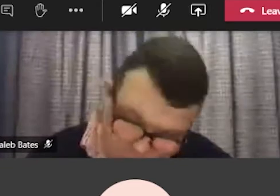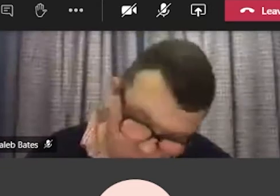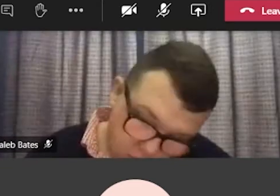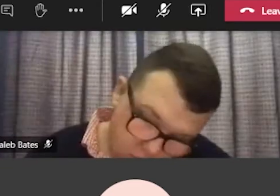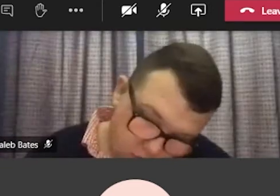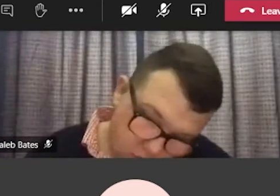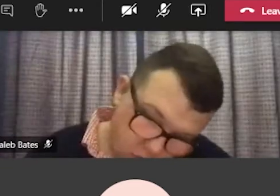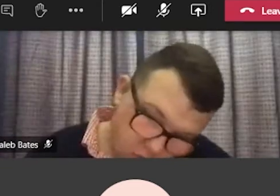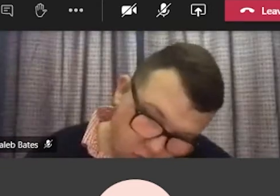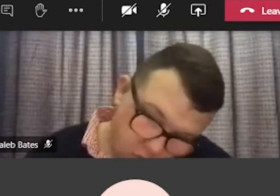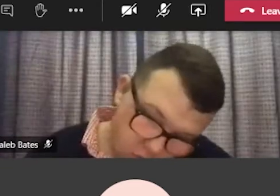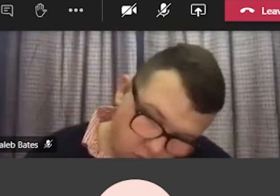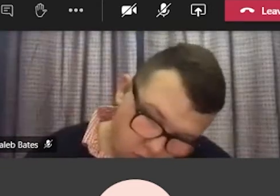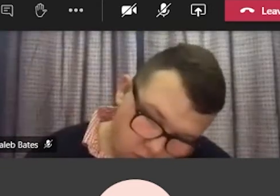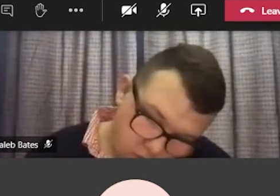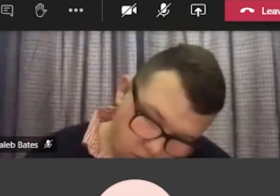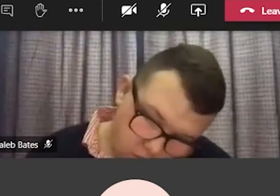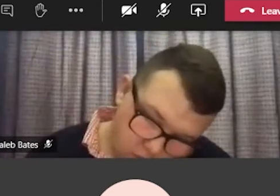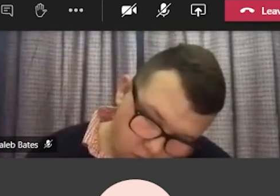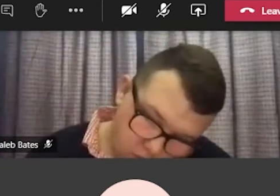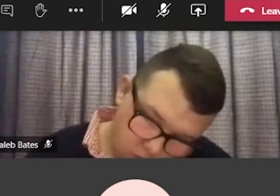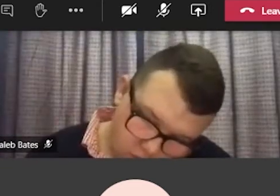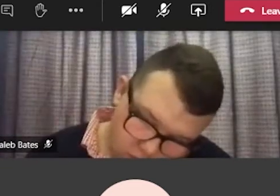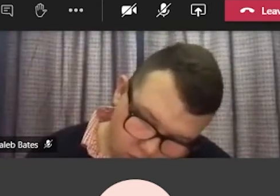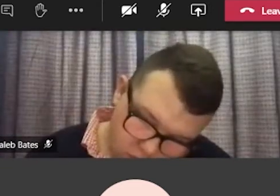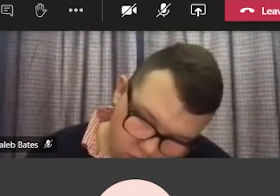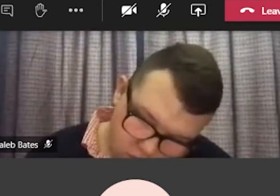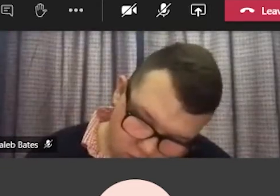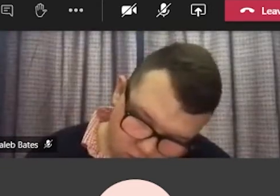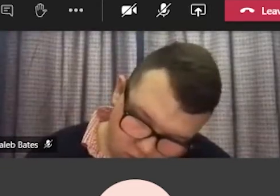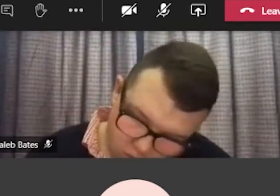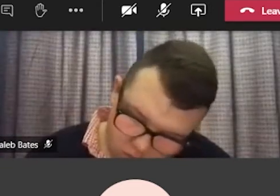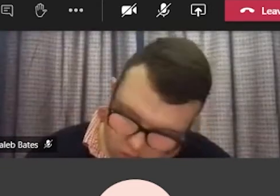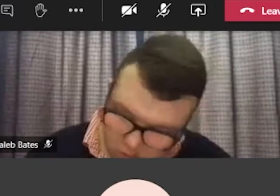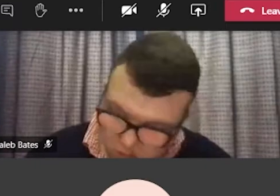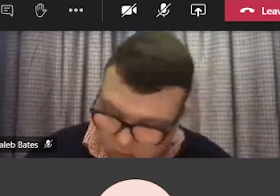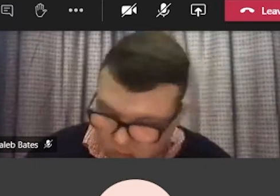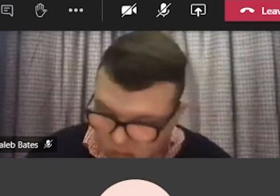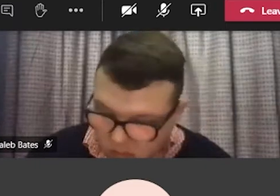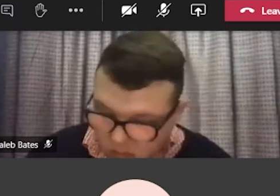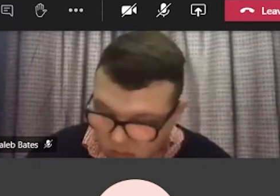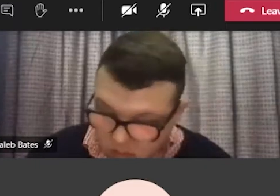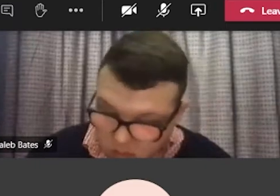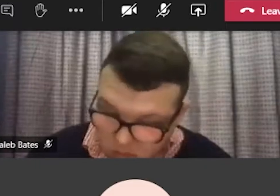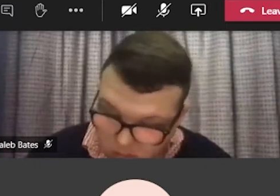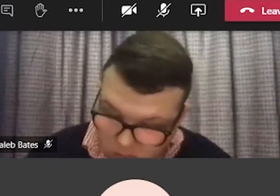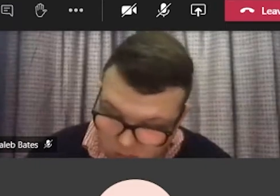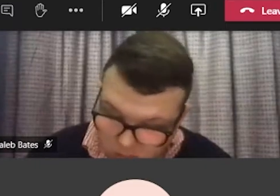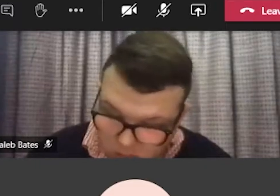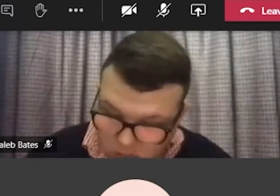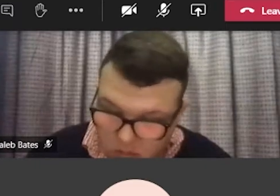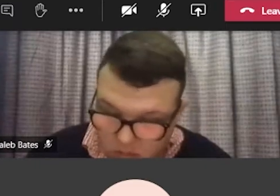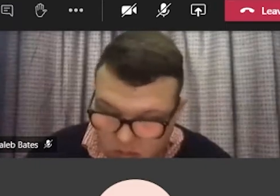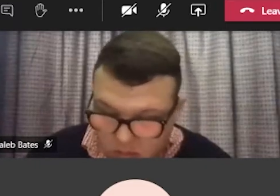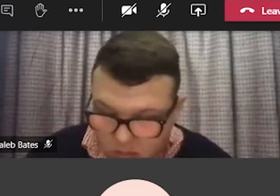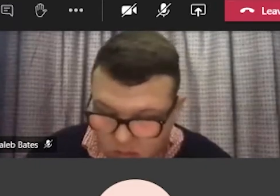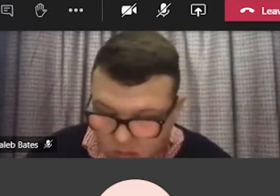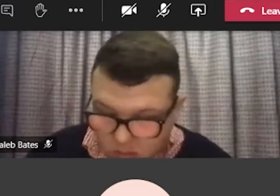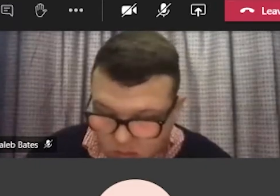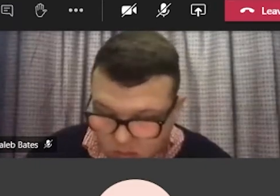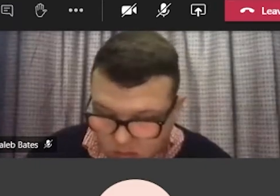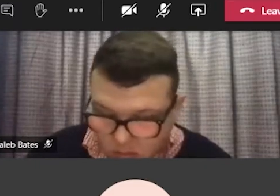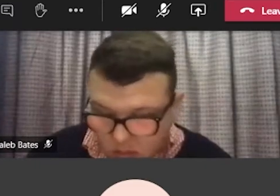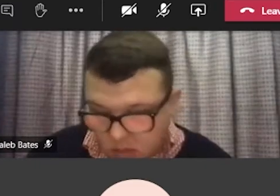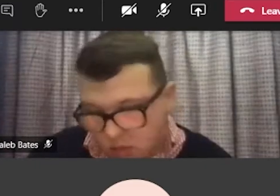community risk in that, but we have to think about the kids that are really being affected, not right now, but